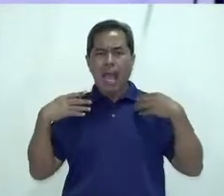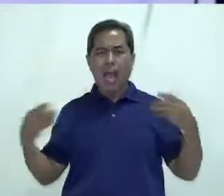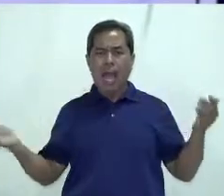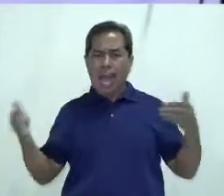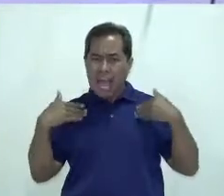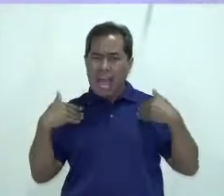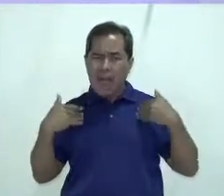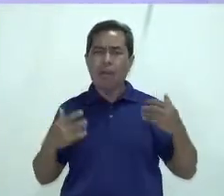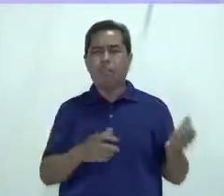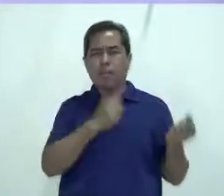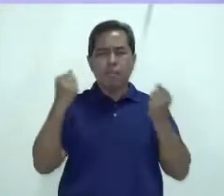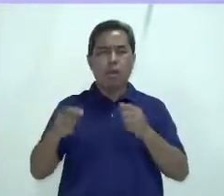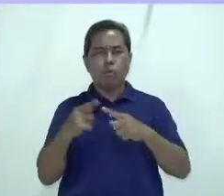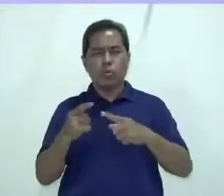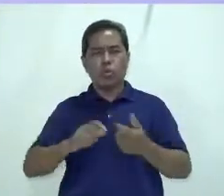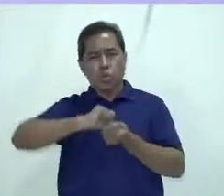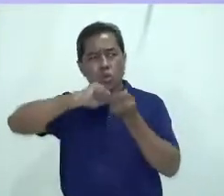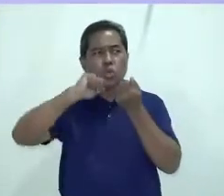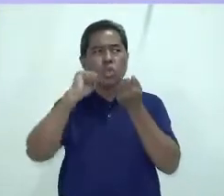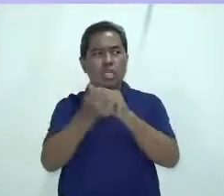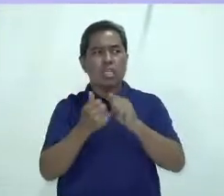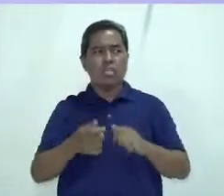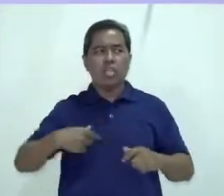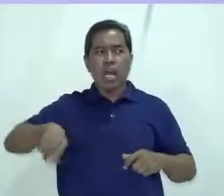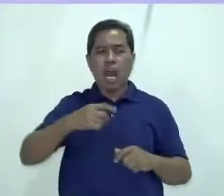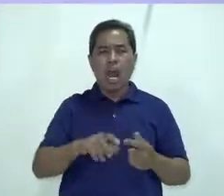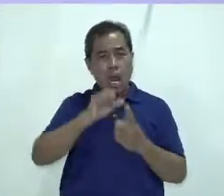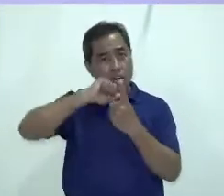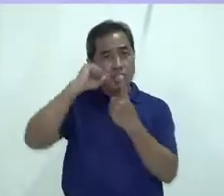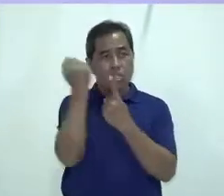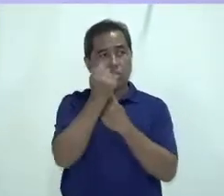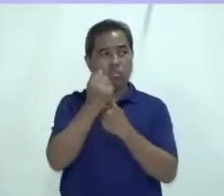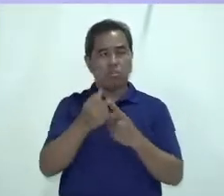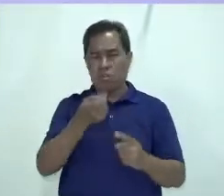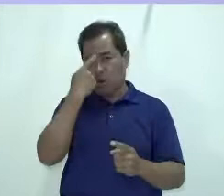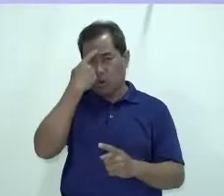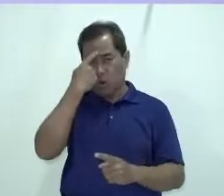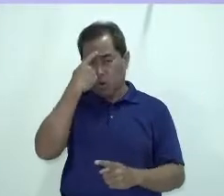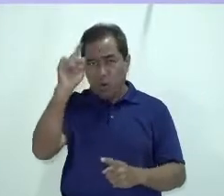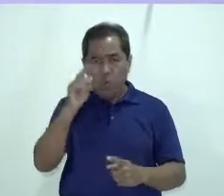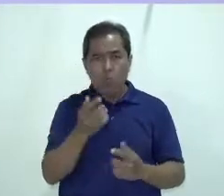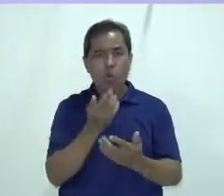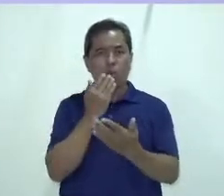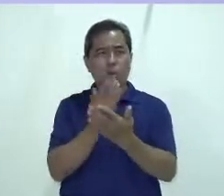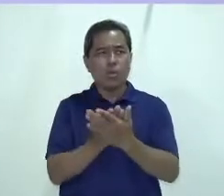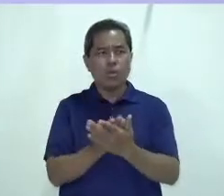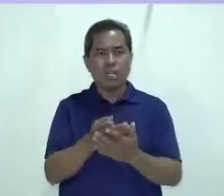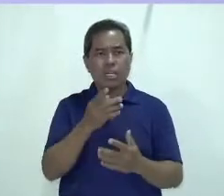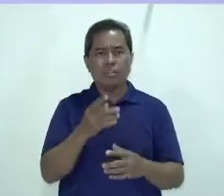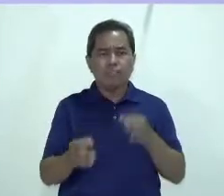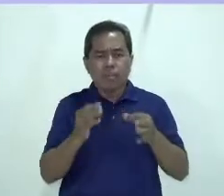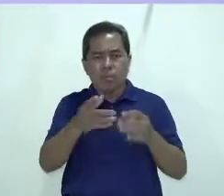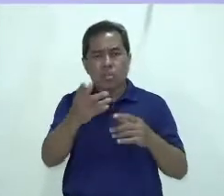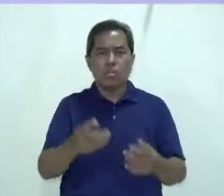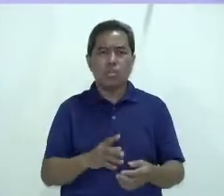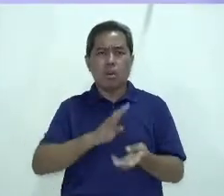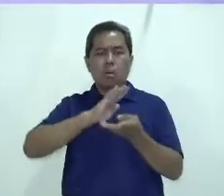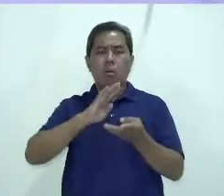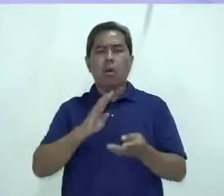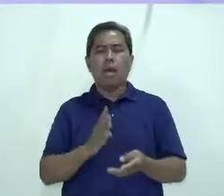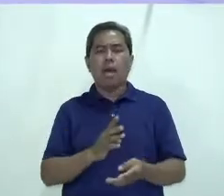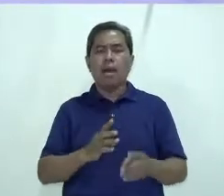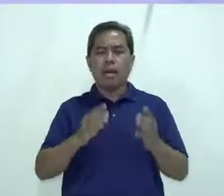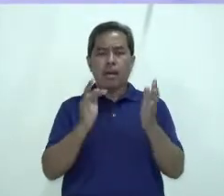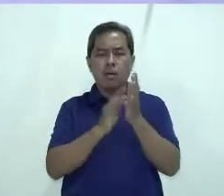and praise has the power to change our circumstances for good. Now, if you've been a Christian for a while, you already know this. But if